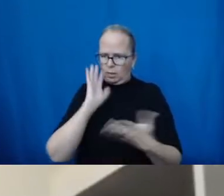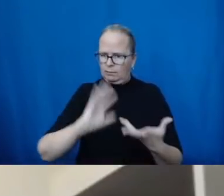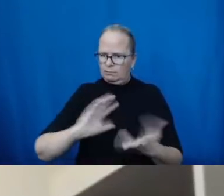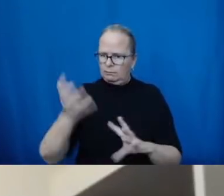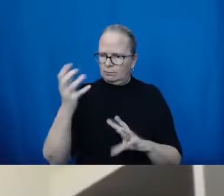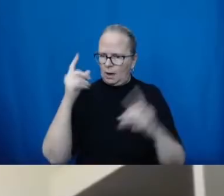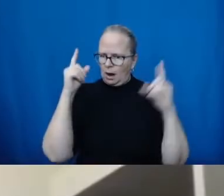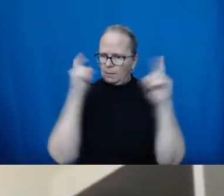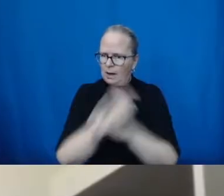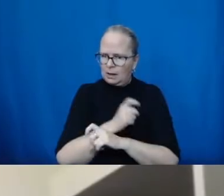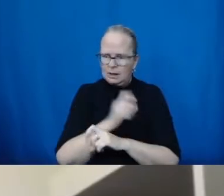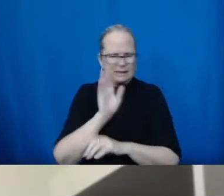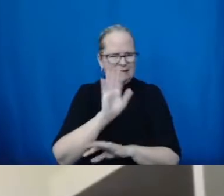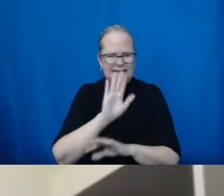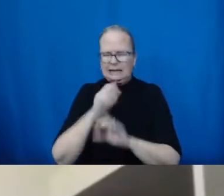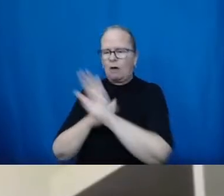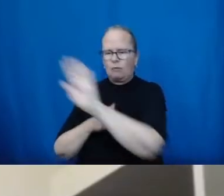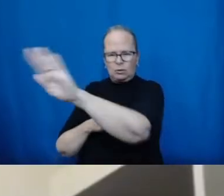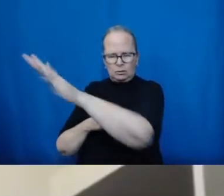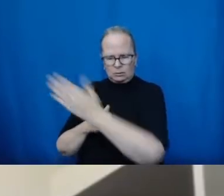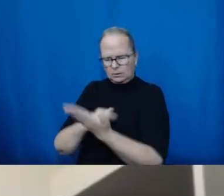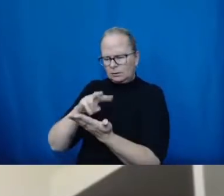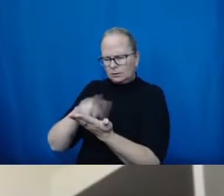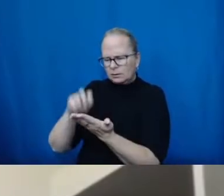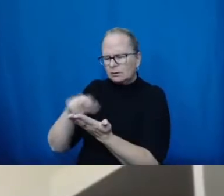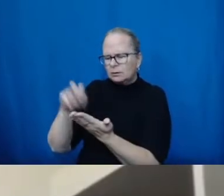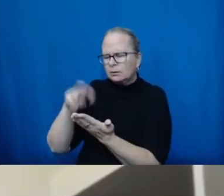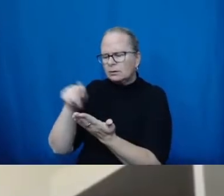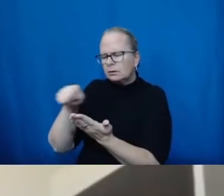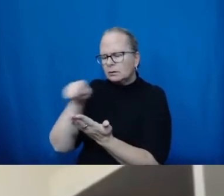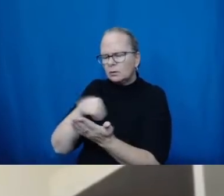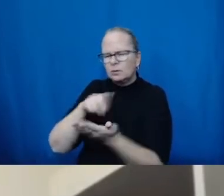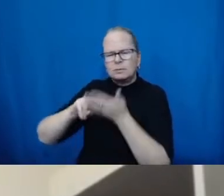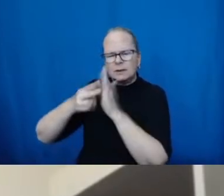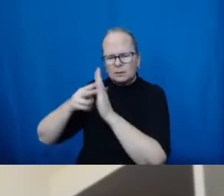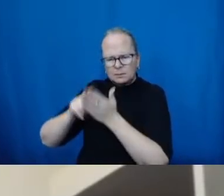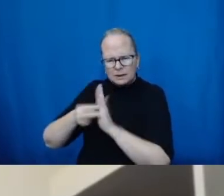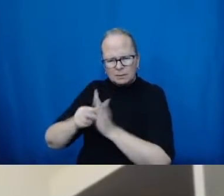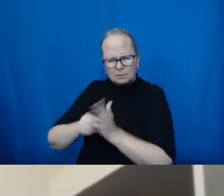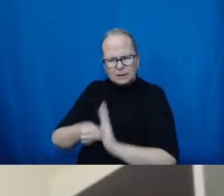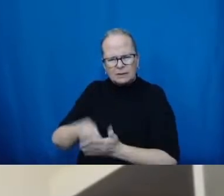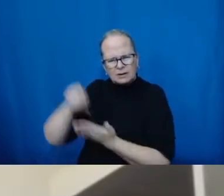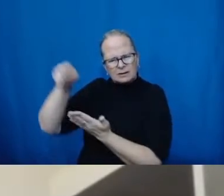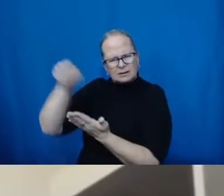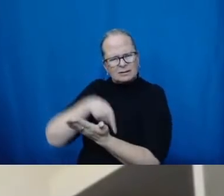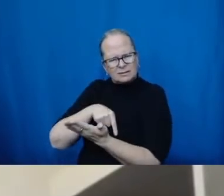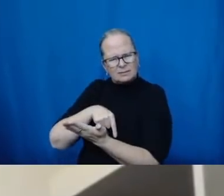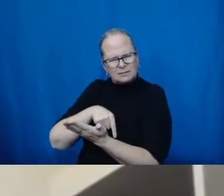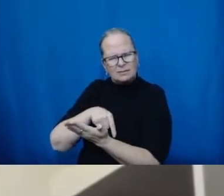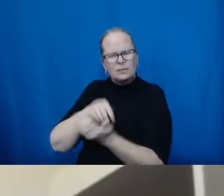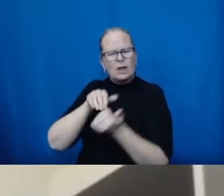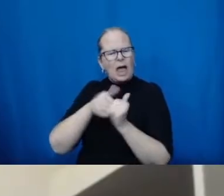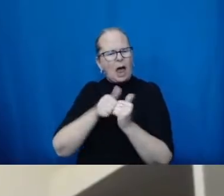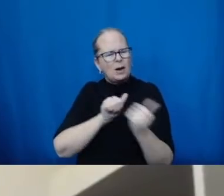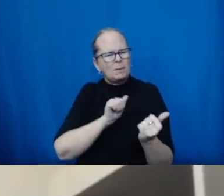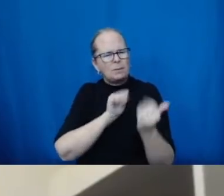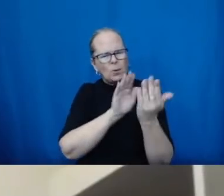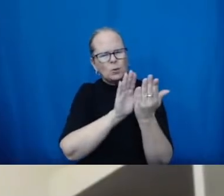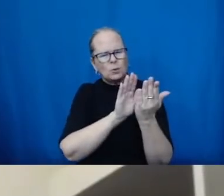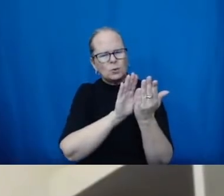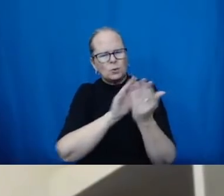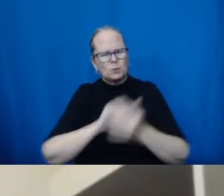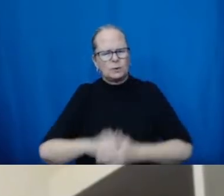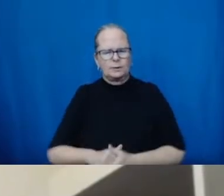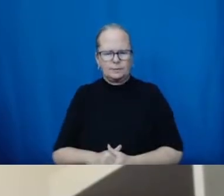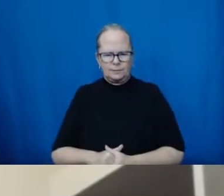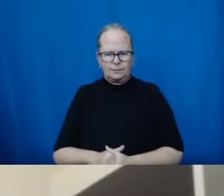how to approach it. One of the things that we're seeing with anti-vaxxers, with vaccine misinformation, with so much of this,